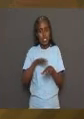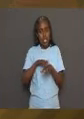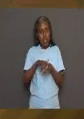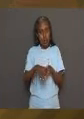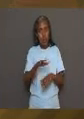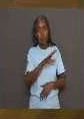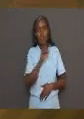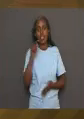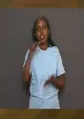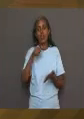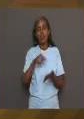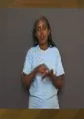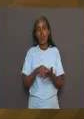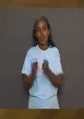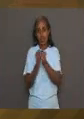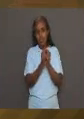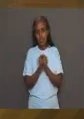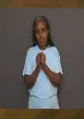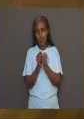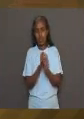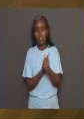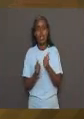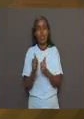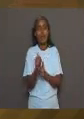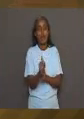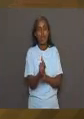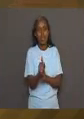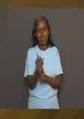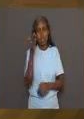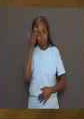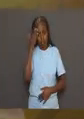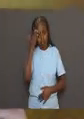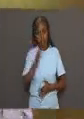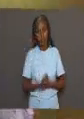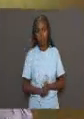and a point through which it passes are known.